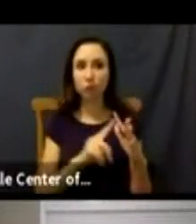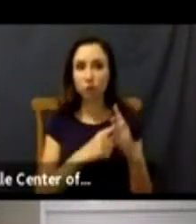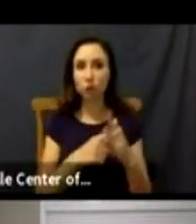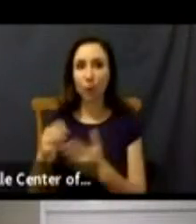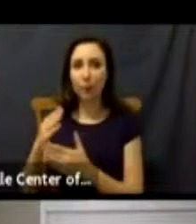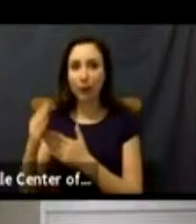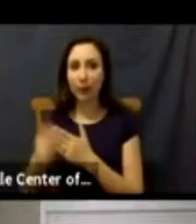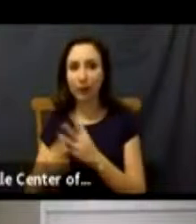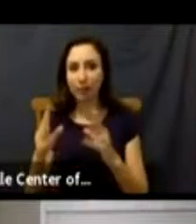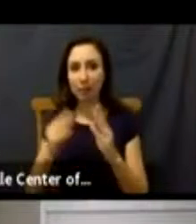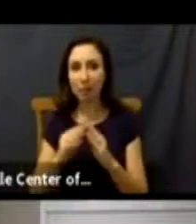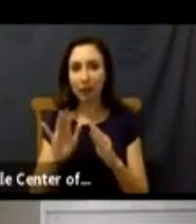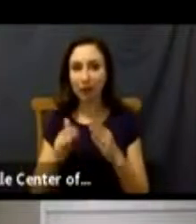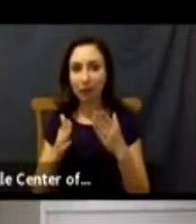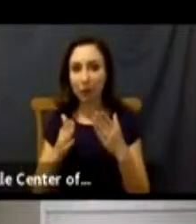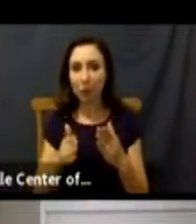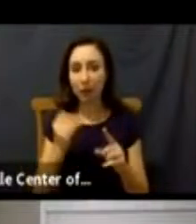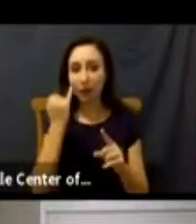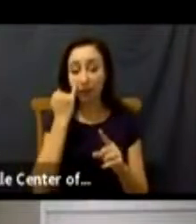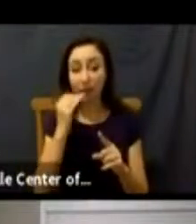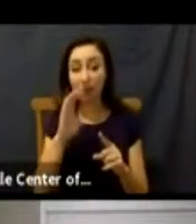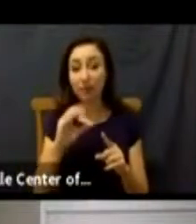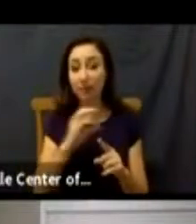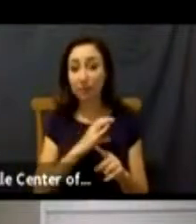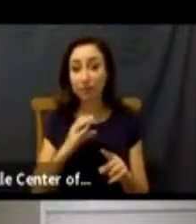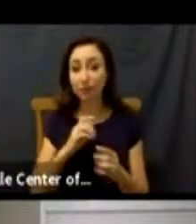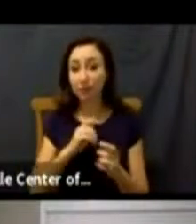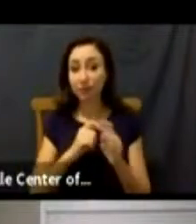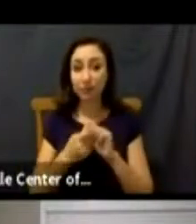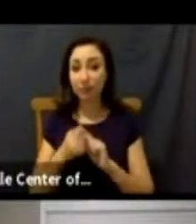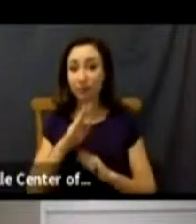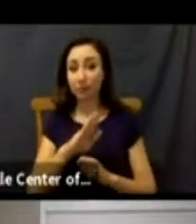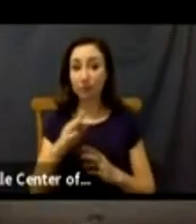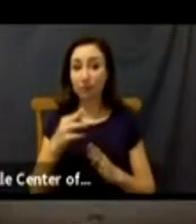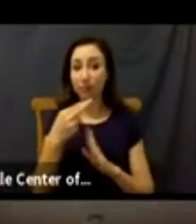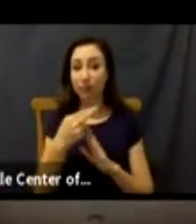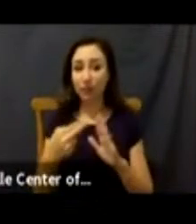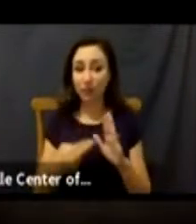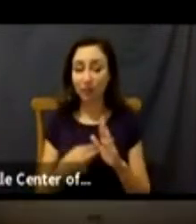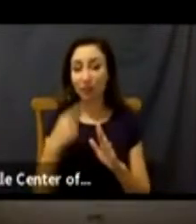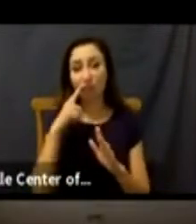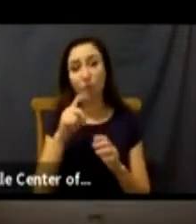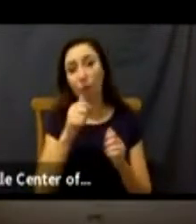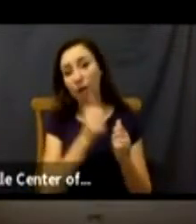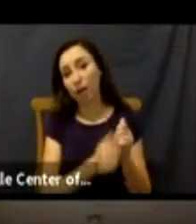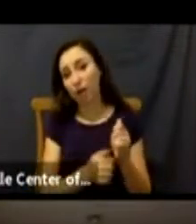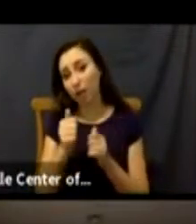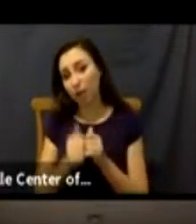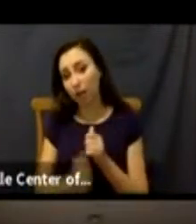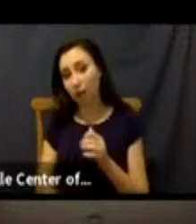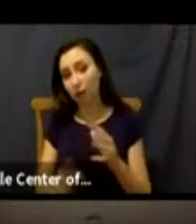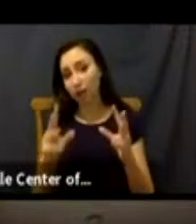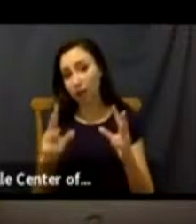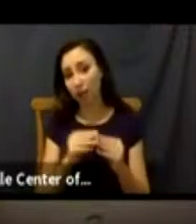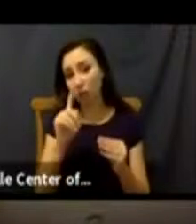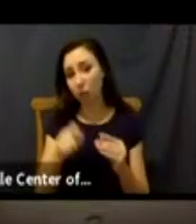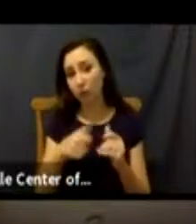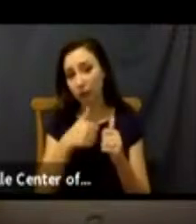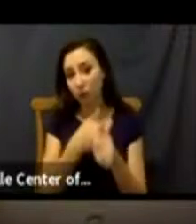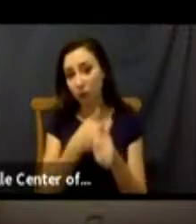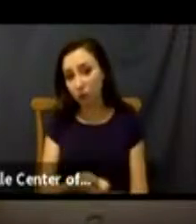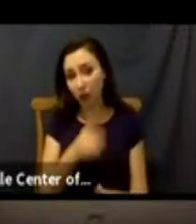And if the county commission changes their rules per meeting, do we have to follow